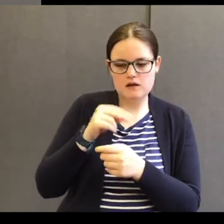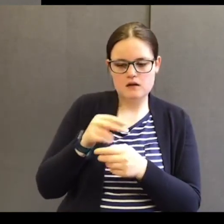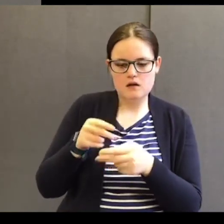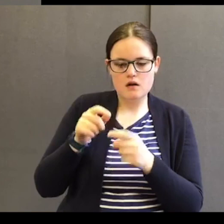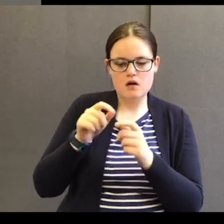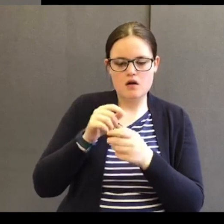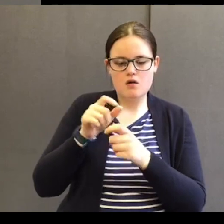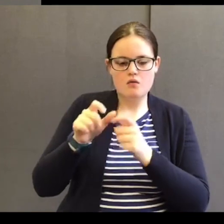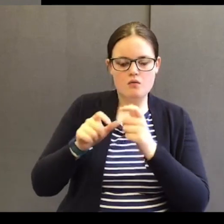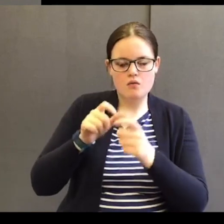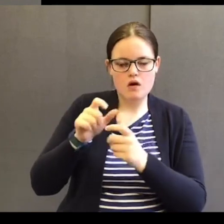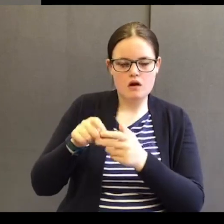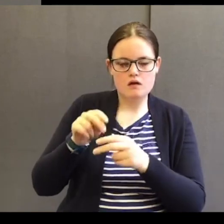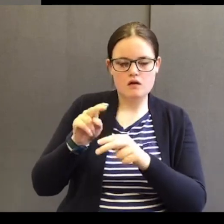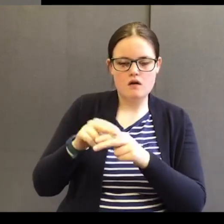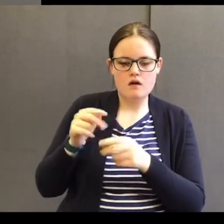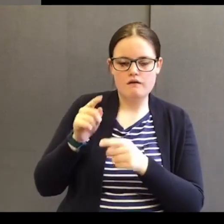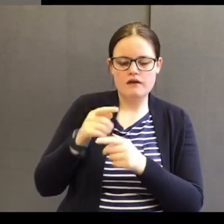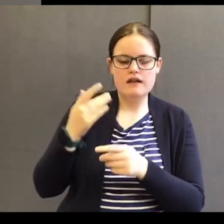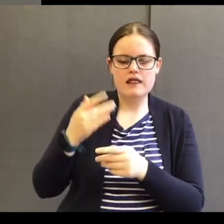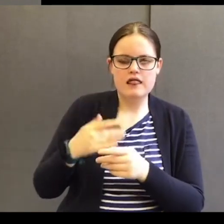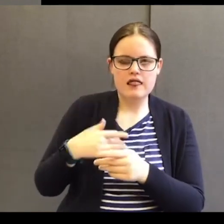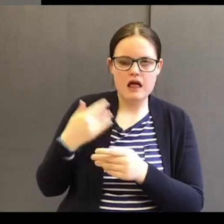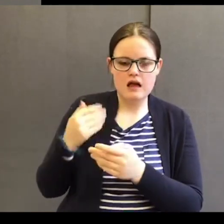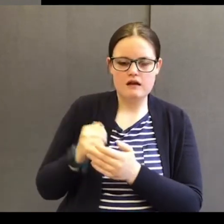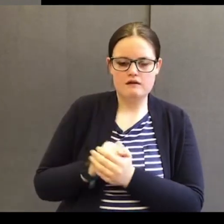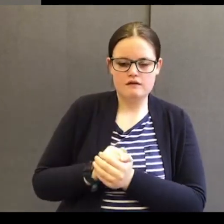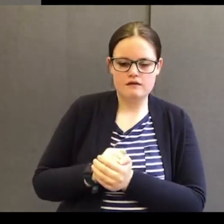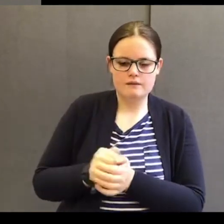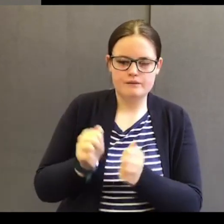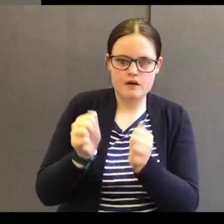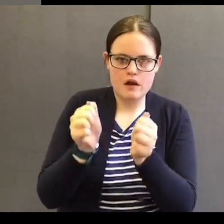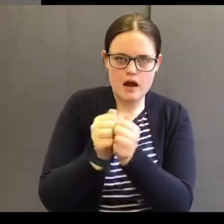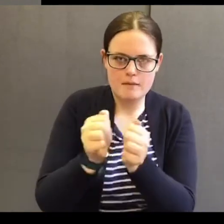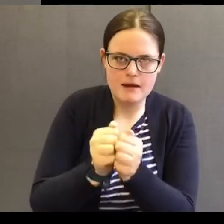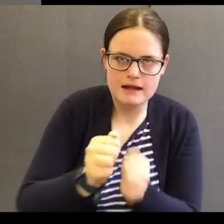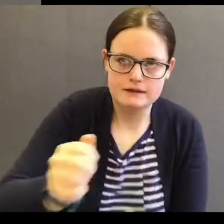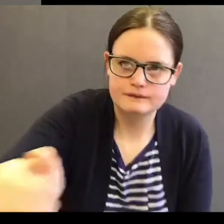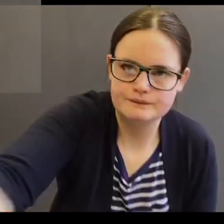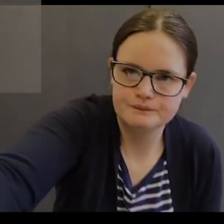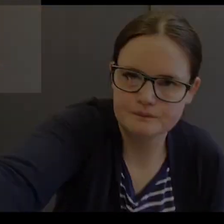and to speak the words of this life.